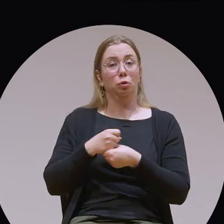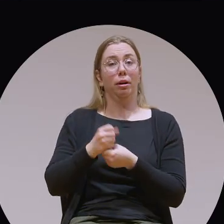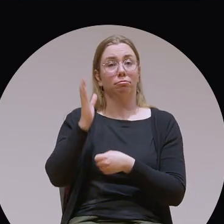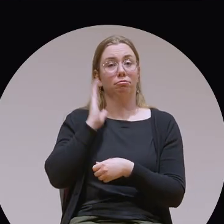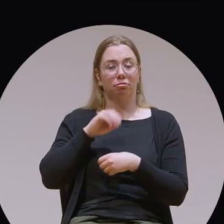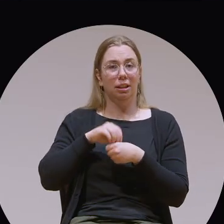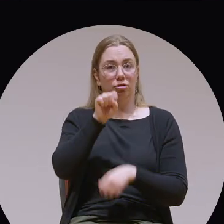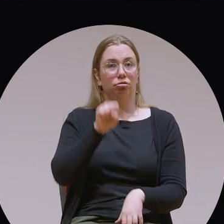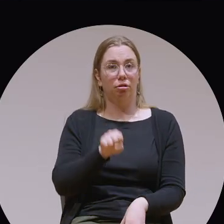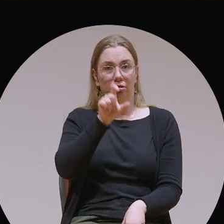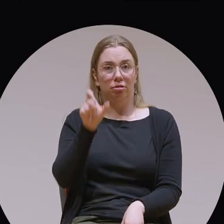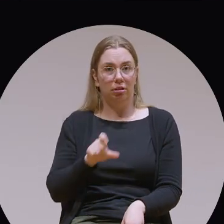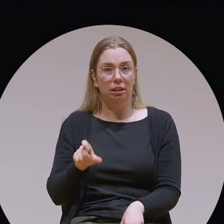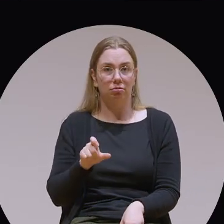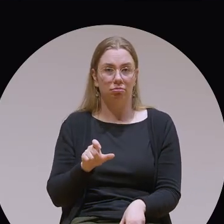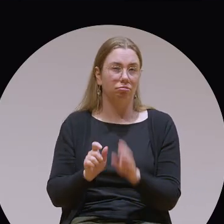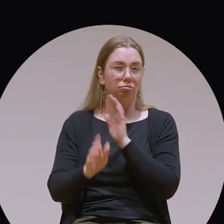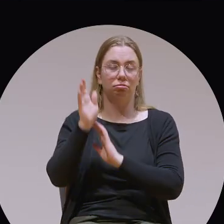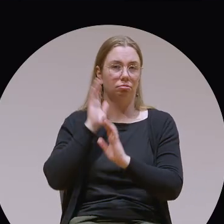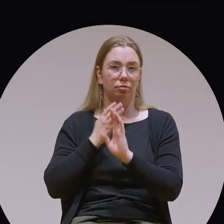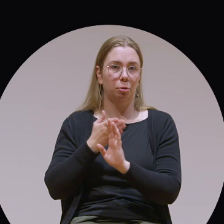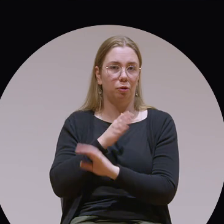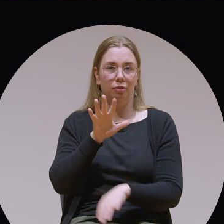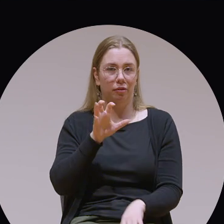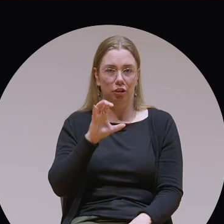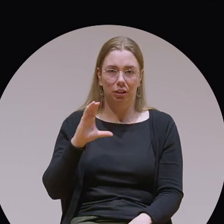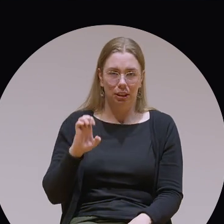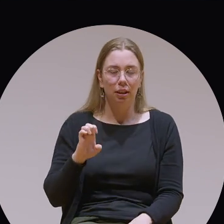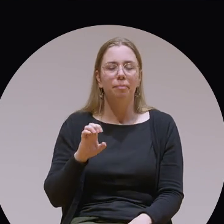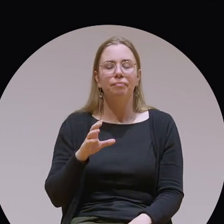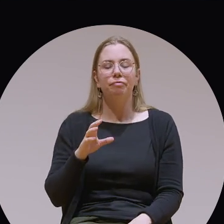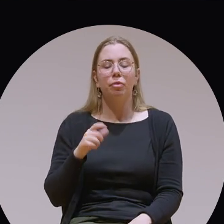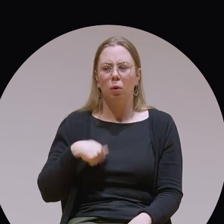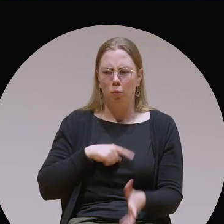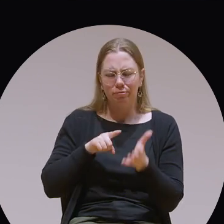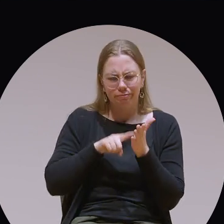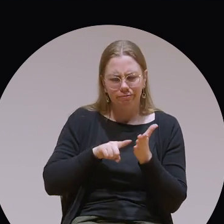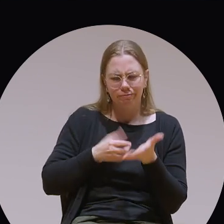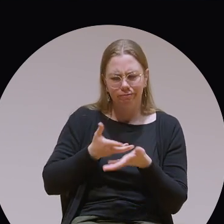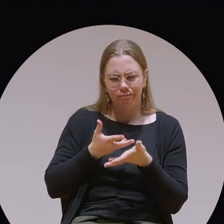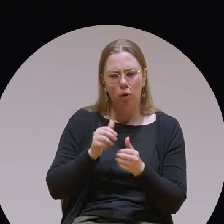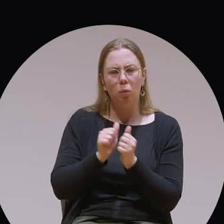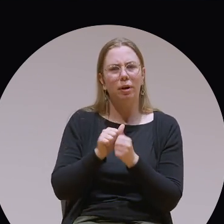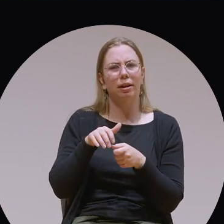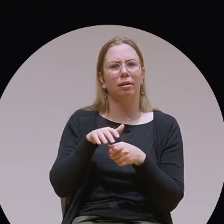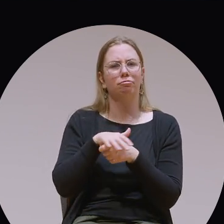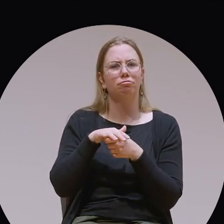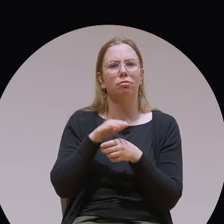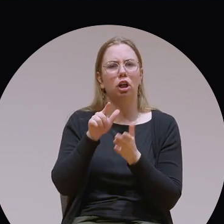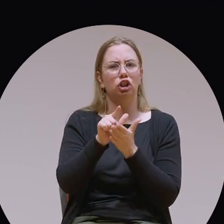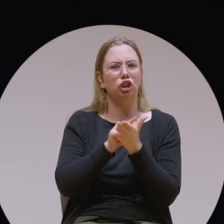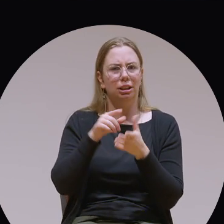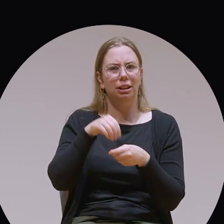what we discovered, working with the district attorney in Manhattan and with the Italians,